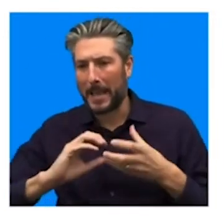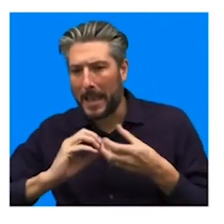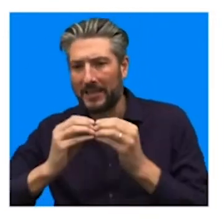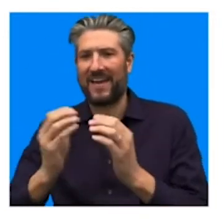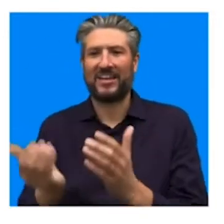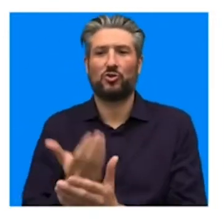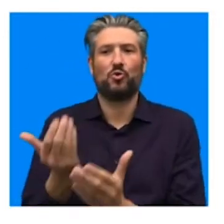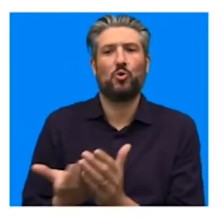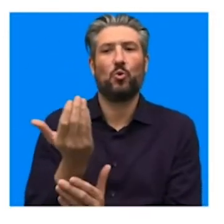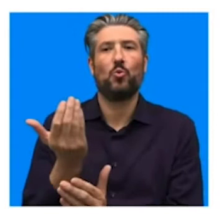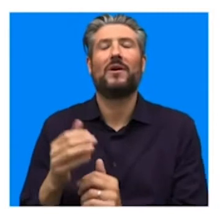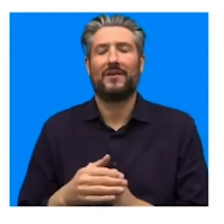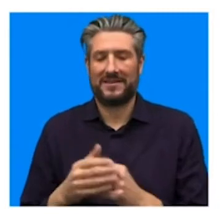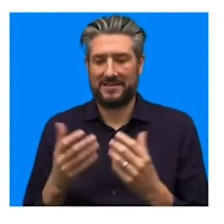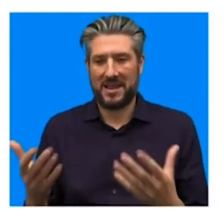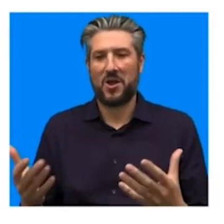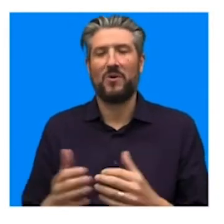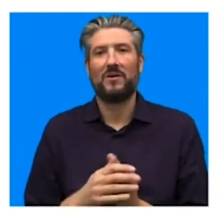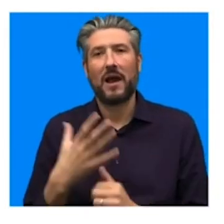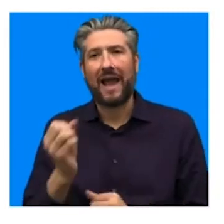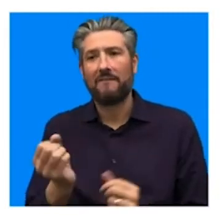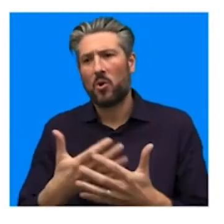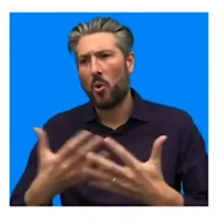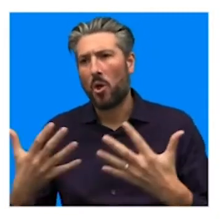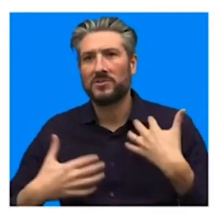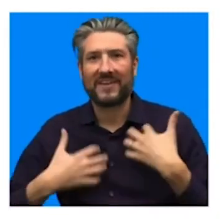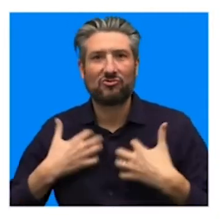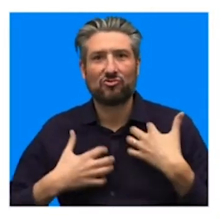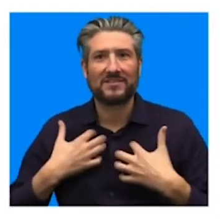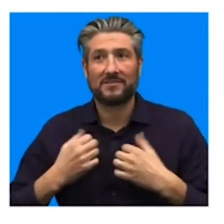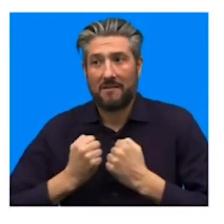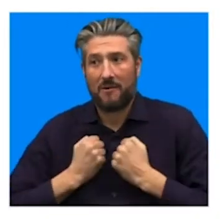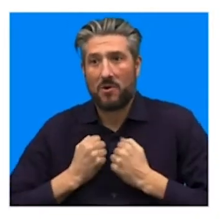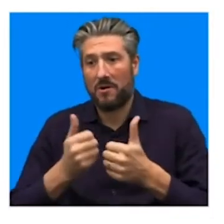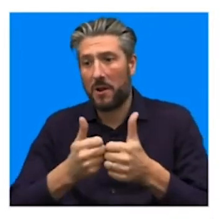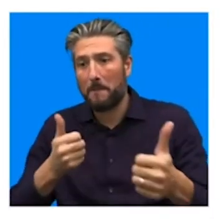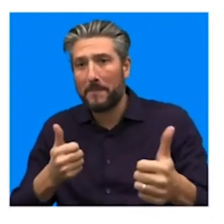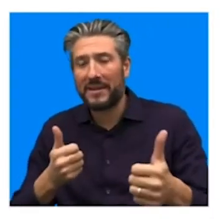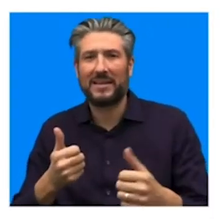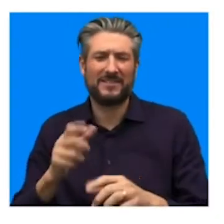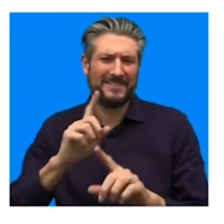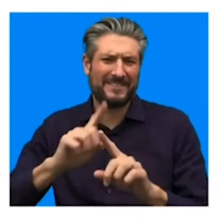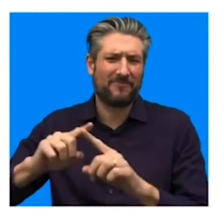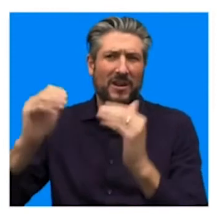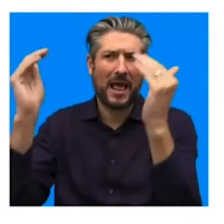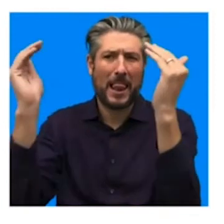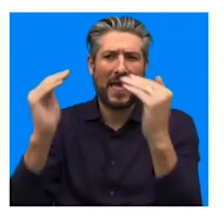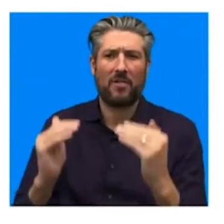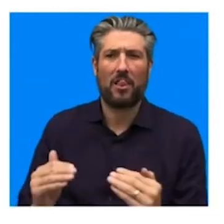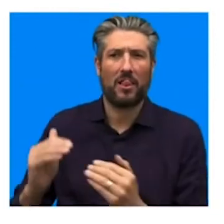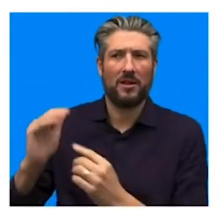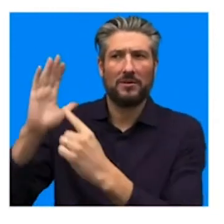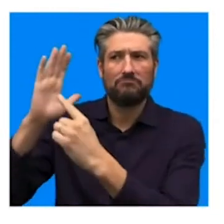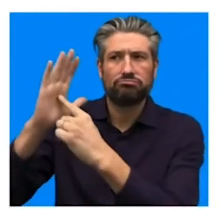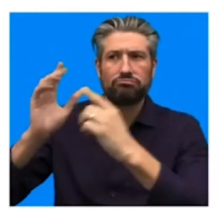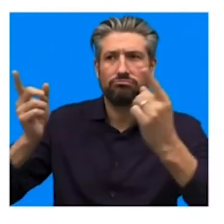know, so much interest in the company at all levels, senior, middle, everywhere. Everybody wants to do this. And so there's a